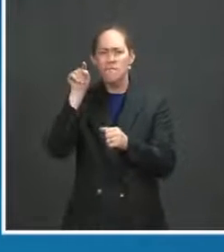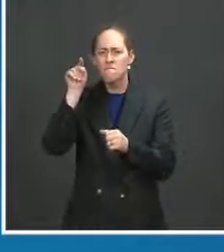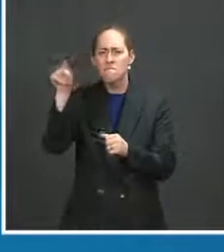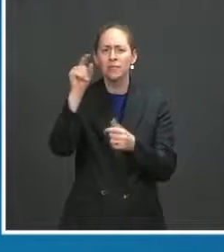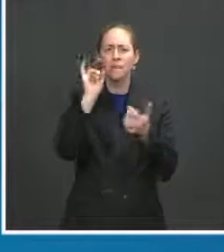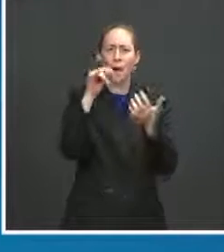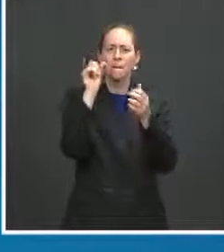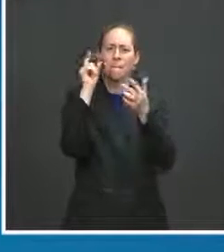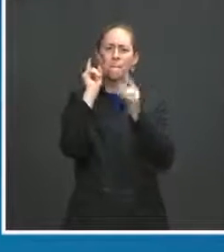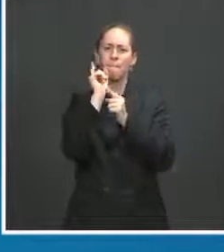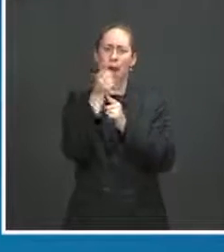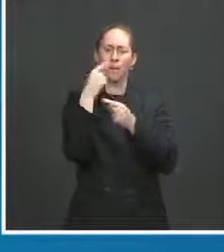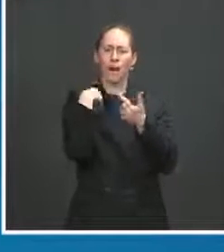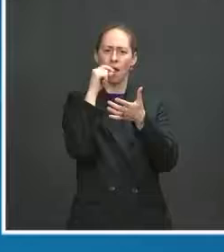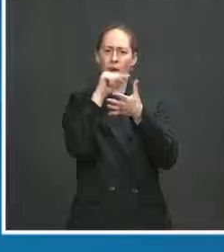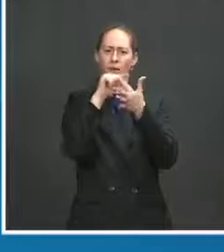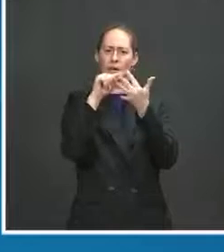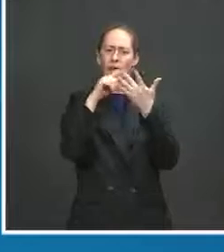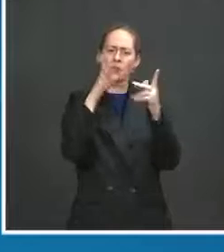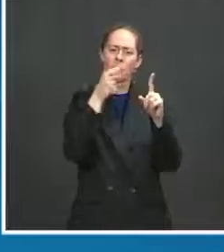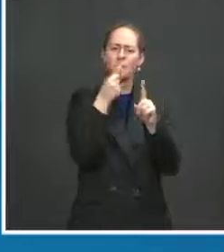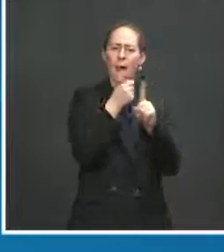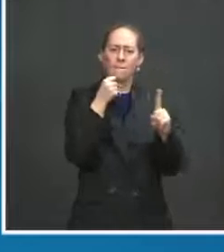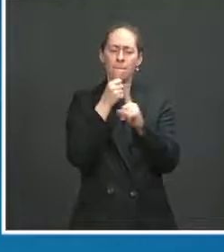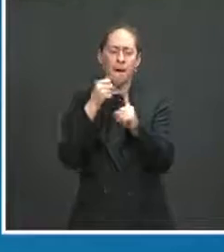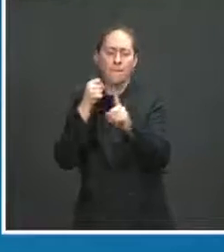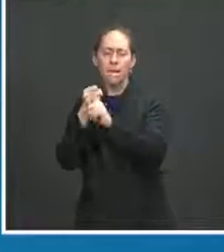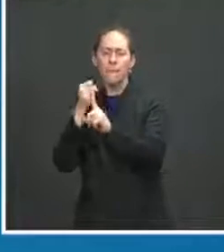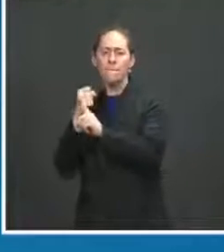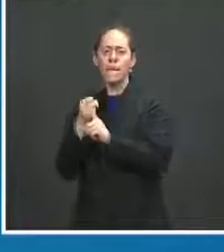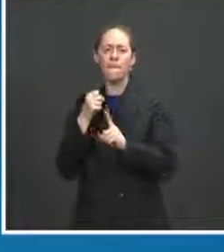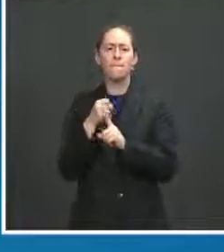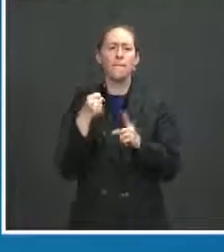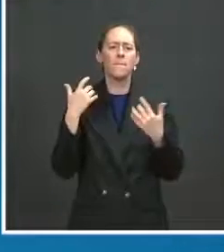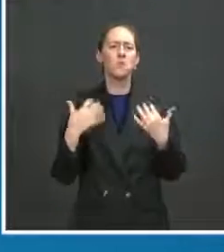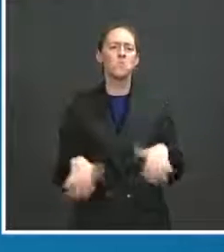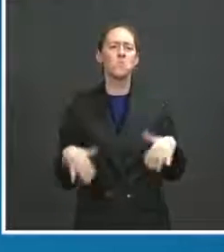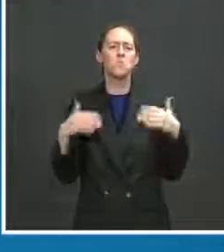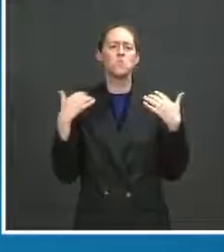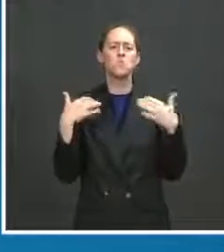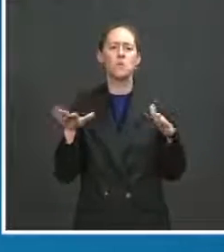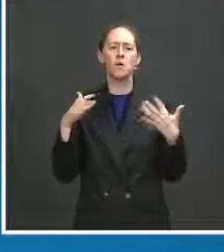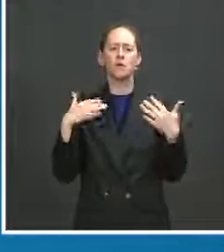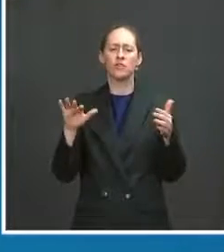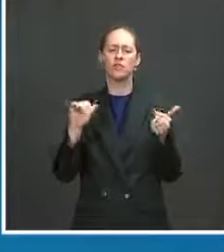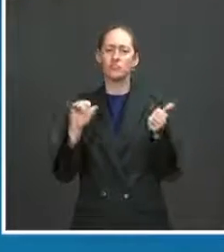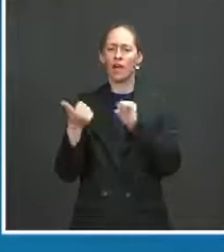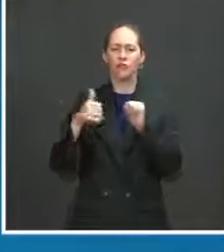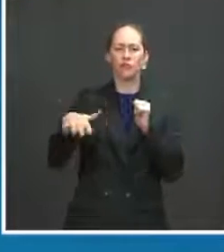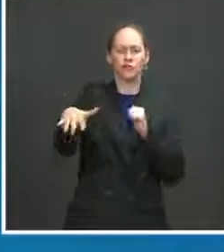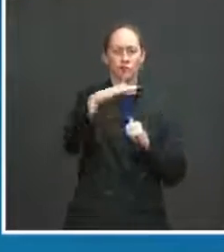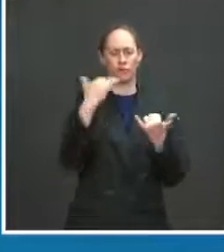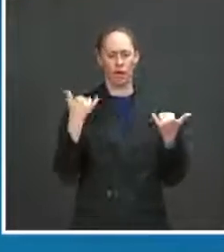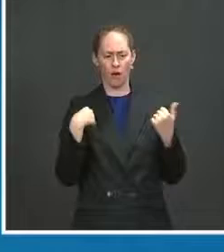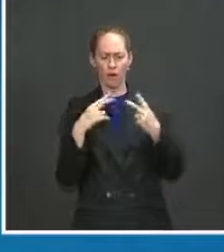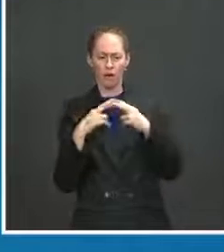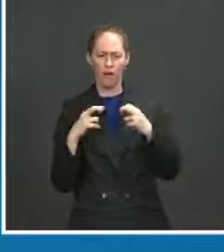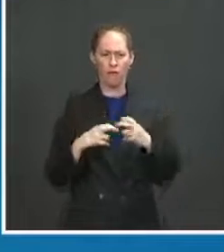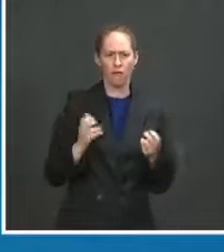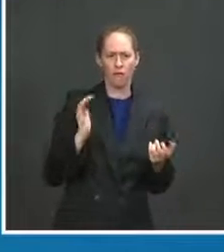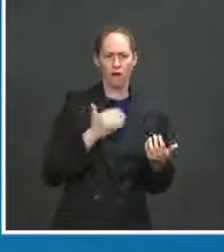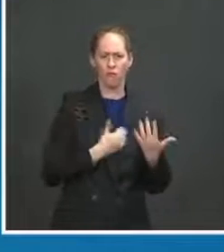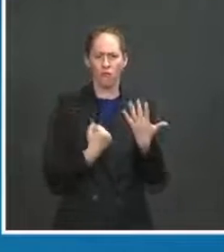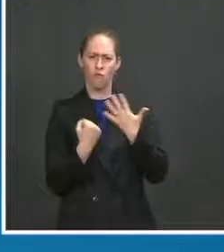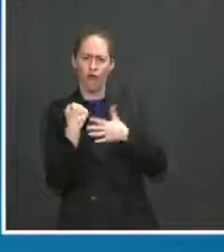our nation was compelled to take a hard look at both our priorities